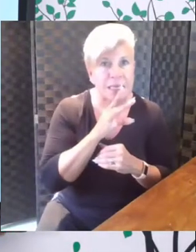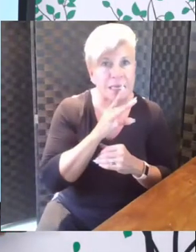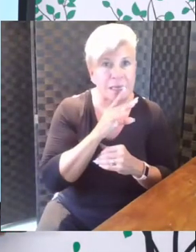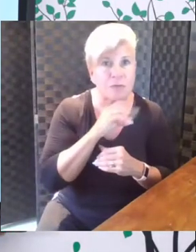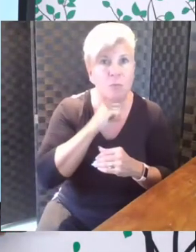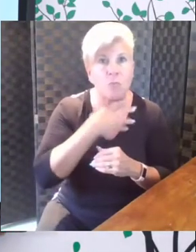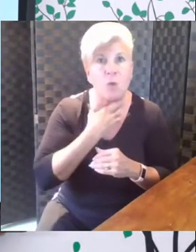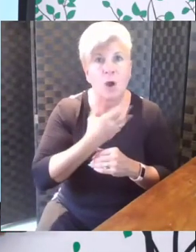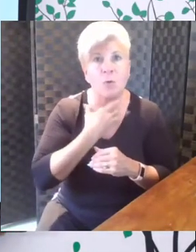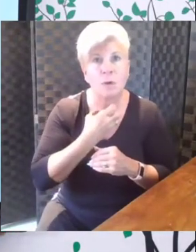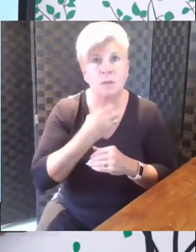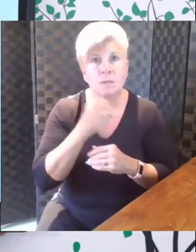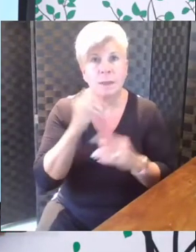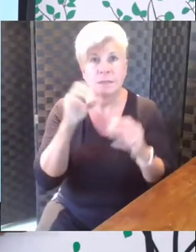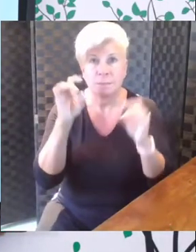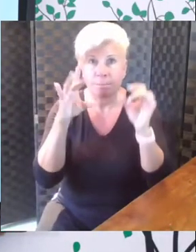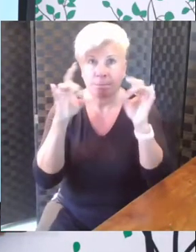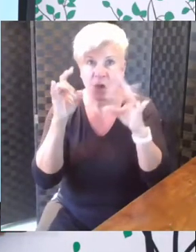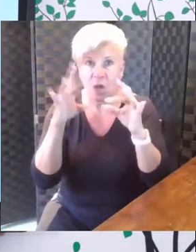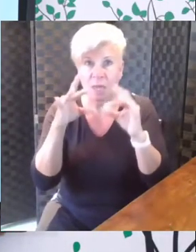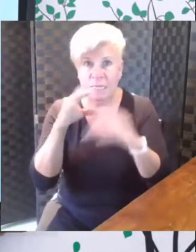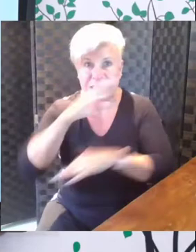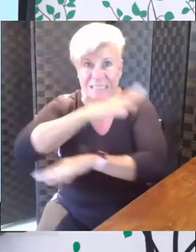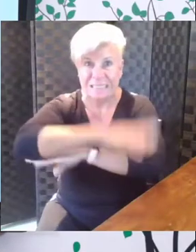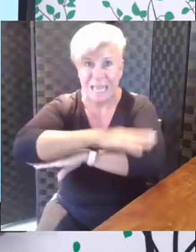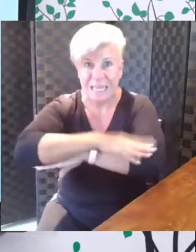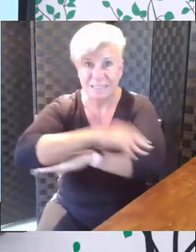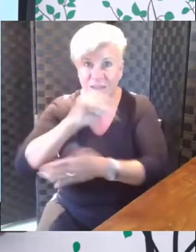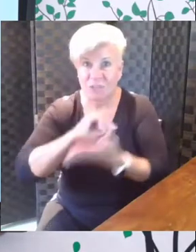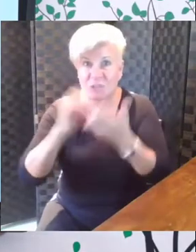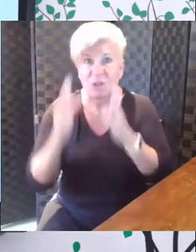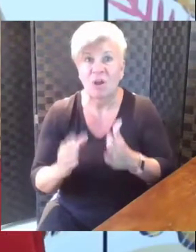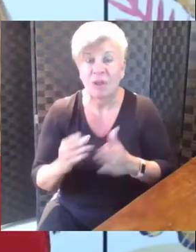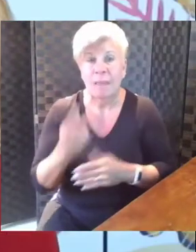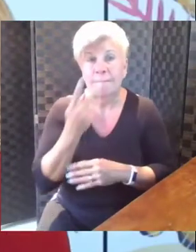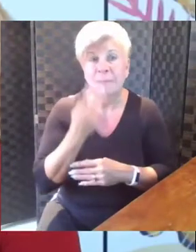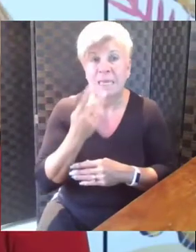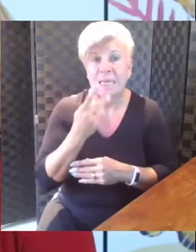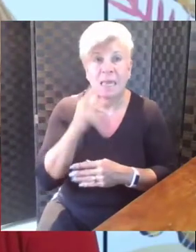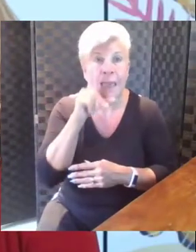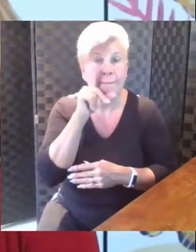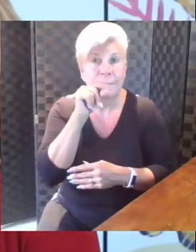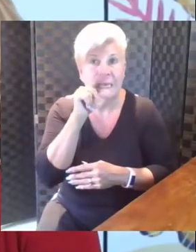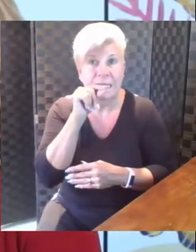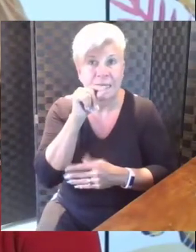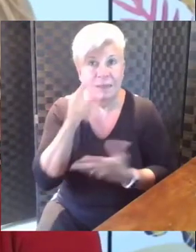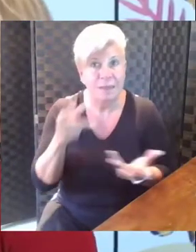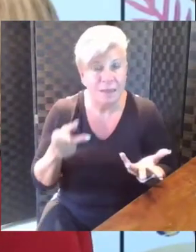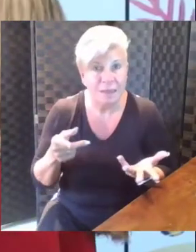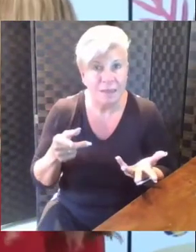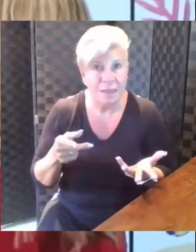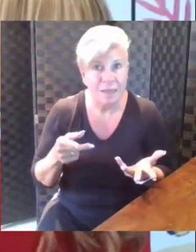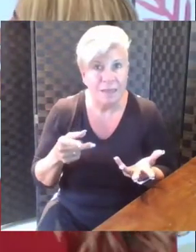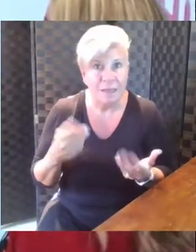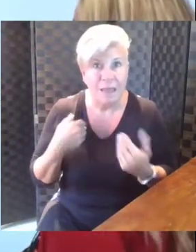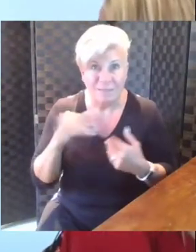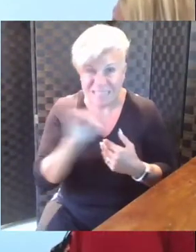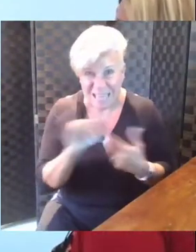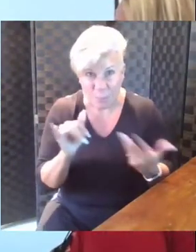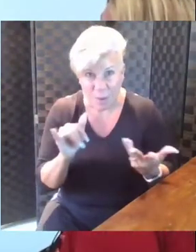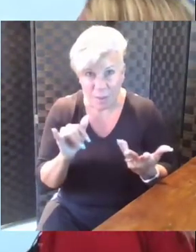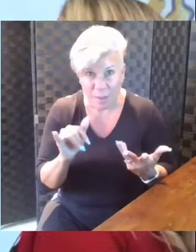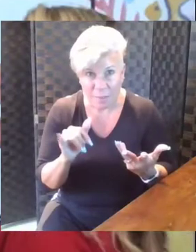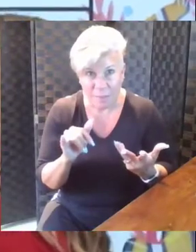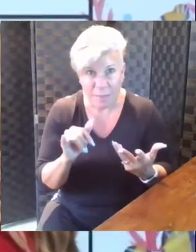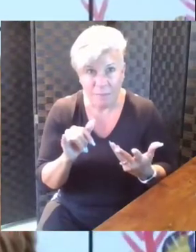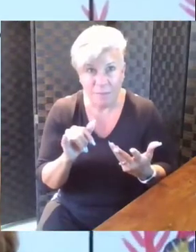Speak, croak, spark, desk, clerk, pink, and beak. What they have in common